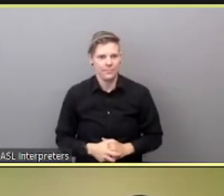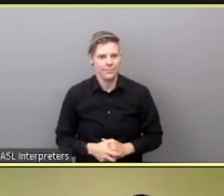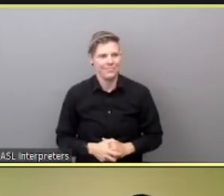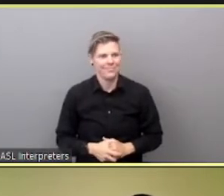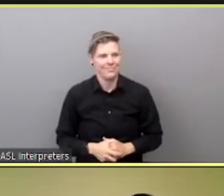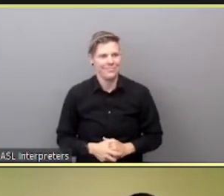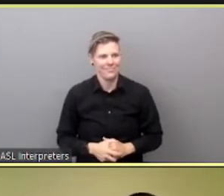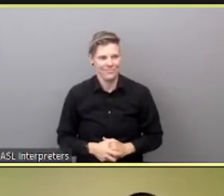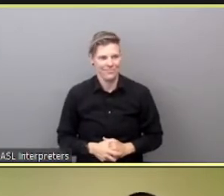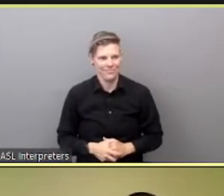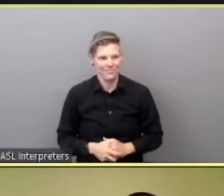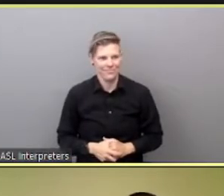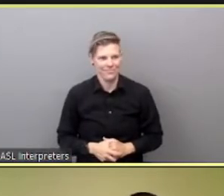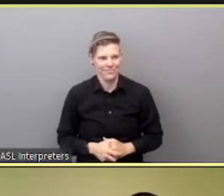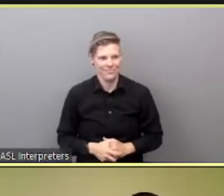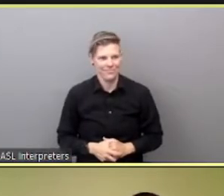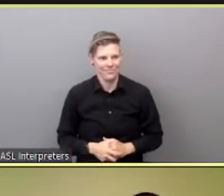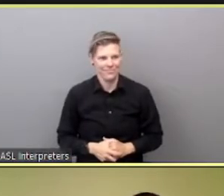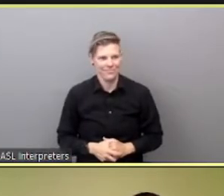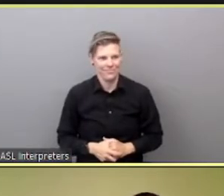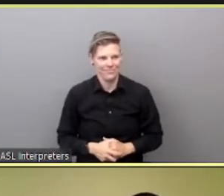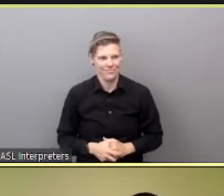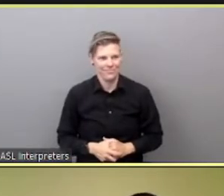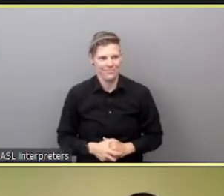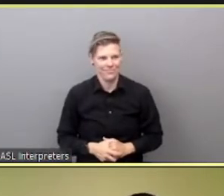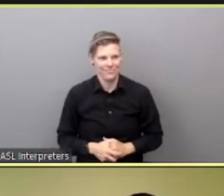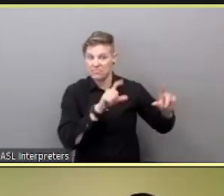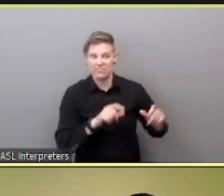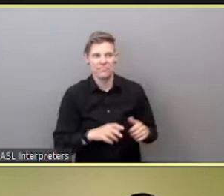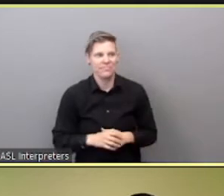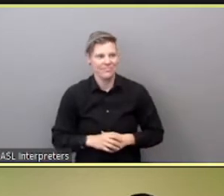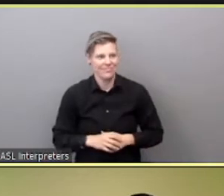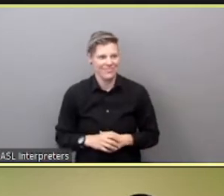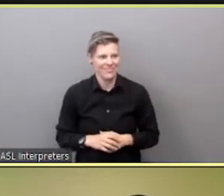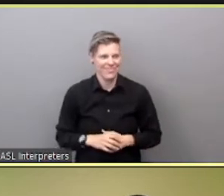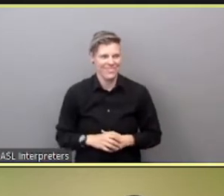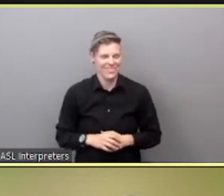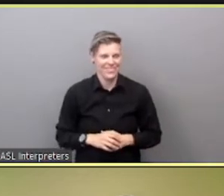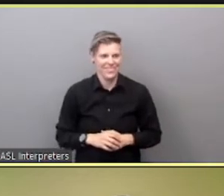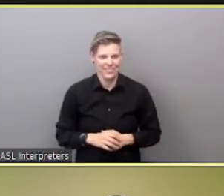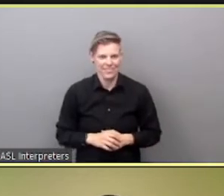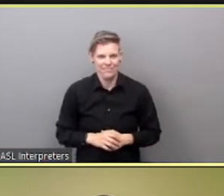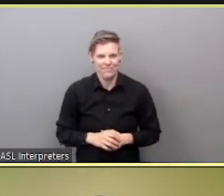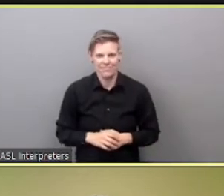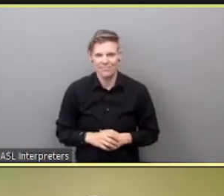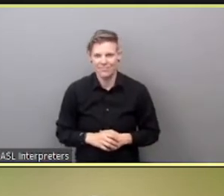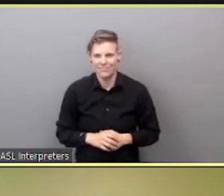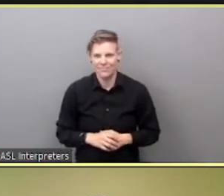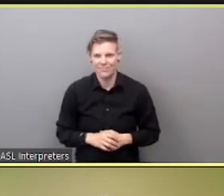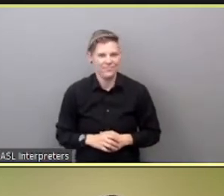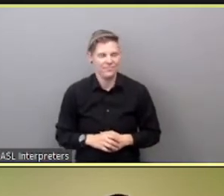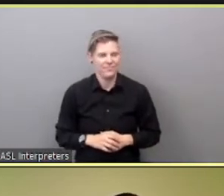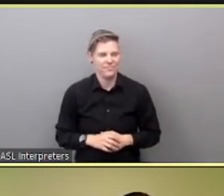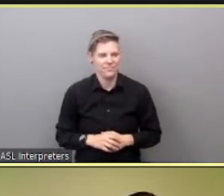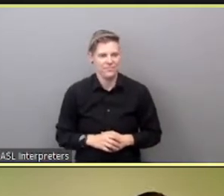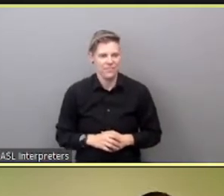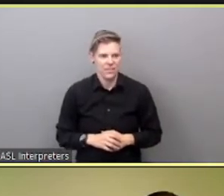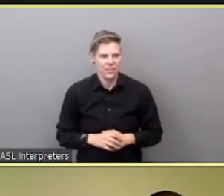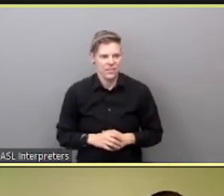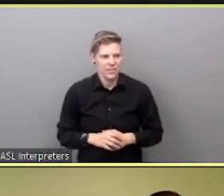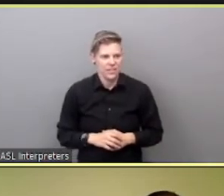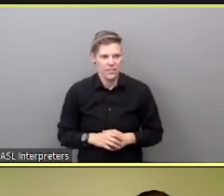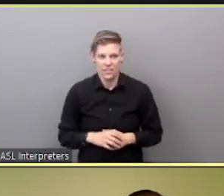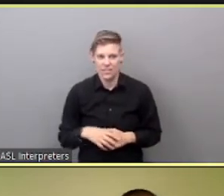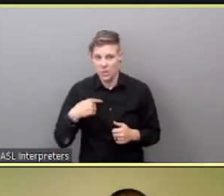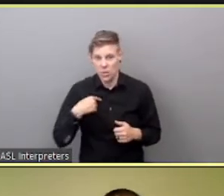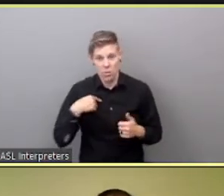claims. Next slide, great. On this slide here, shifting gears slightly, certainly the focus of our work since September 5th has